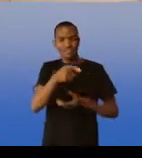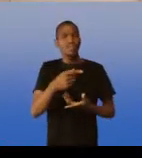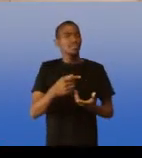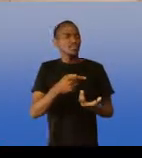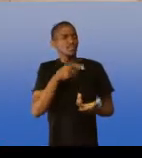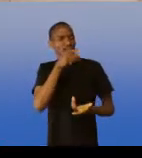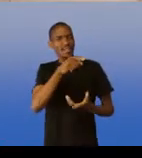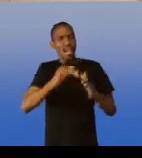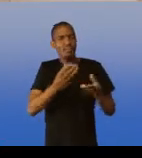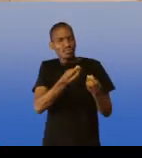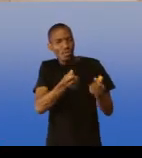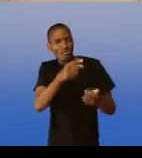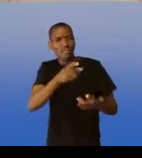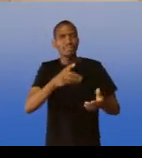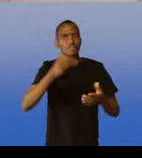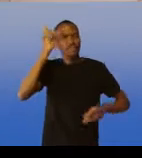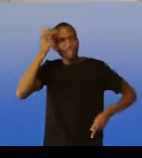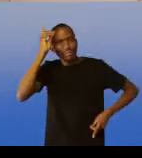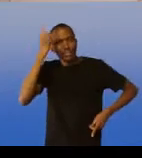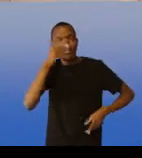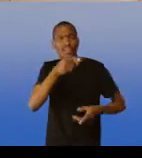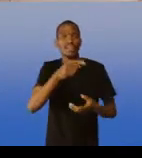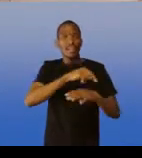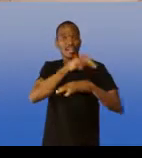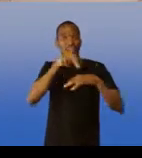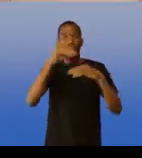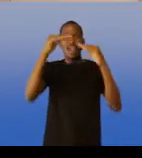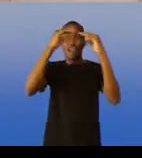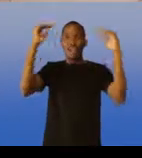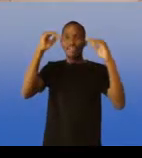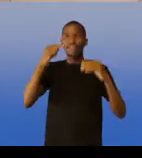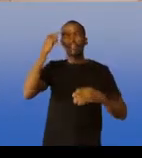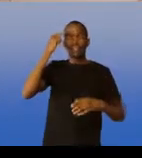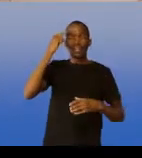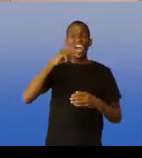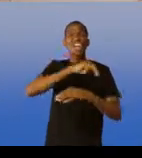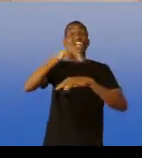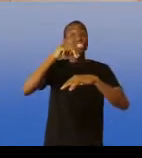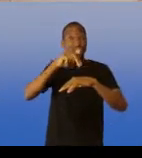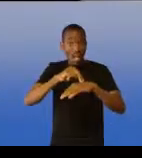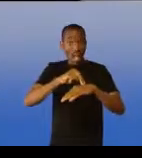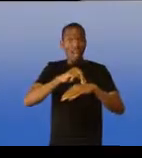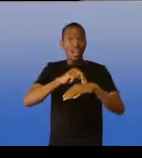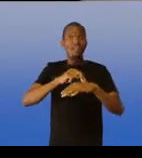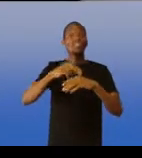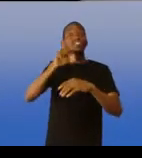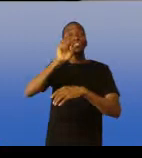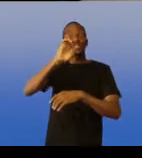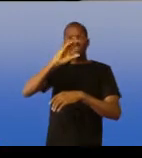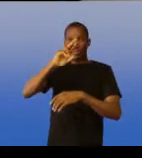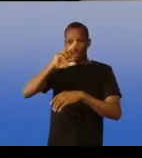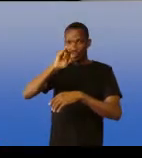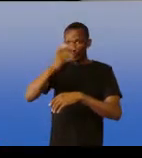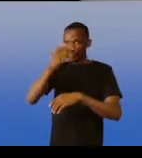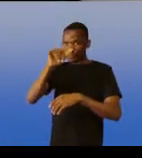pandemic, not only from an economic security perspective on this continent, but from a national security perspective, I decided to do something about